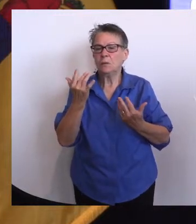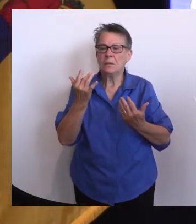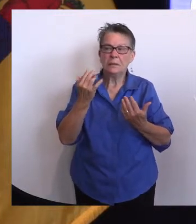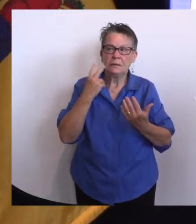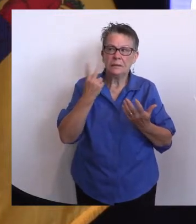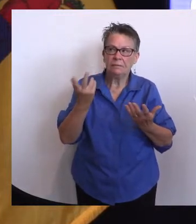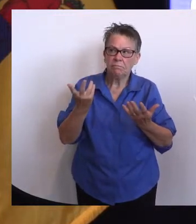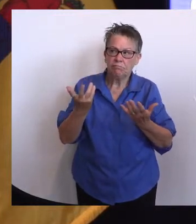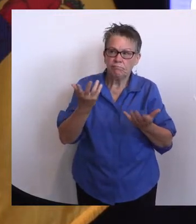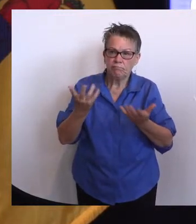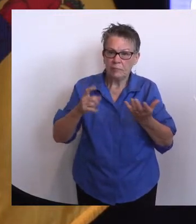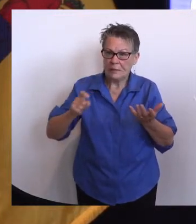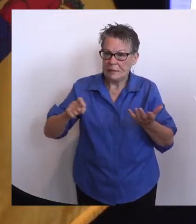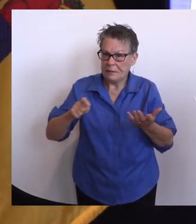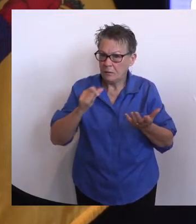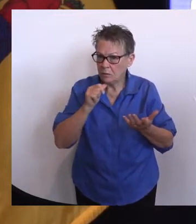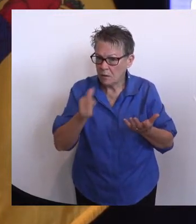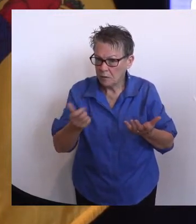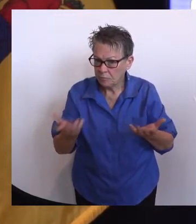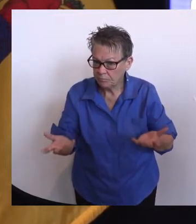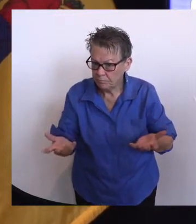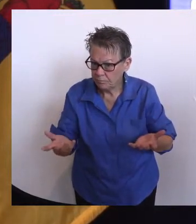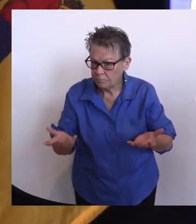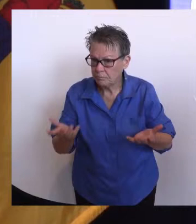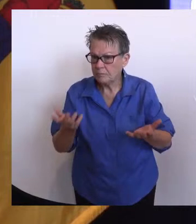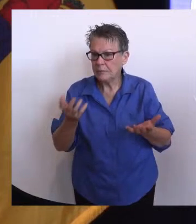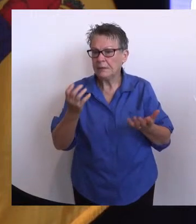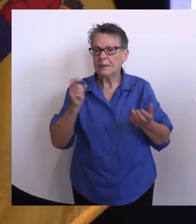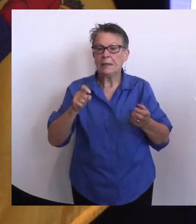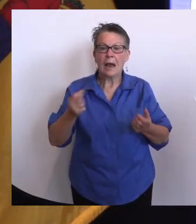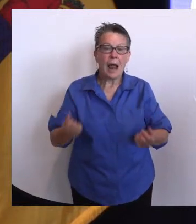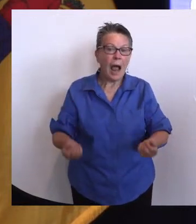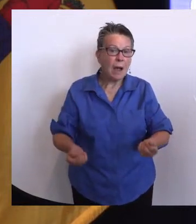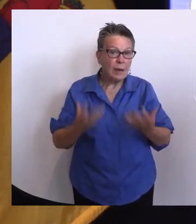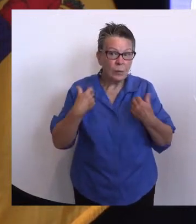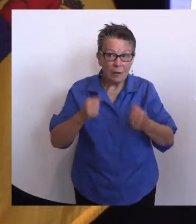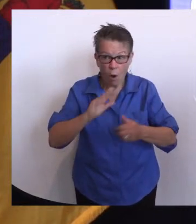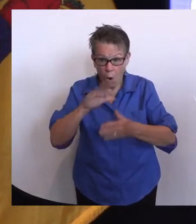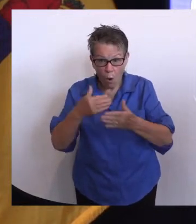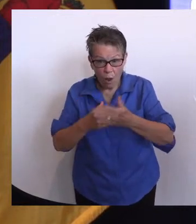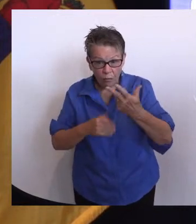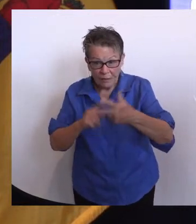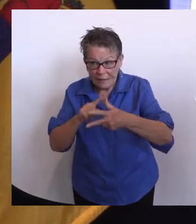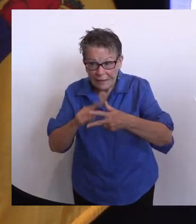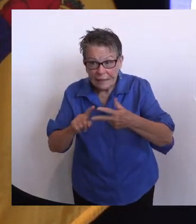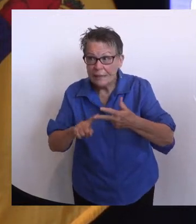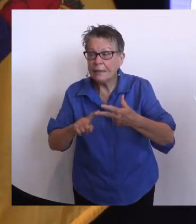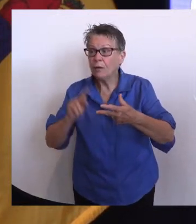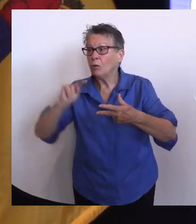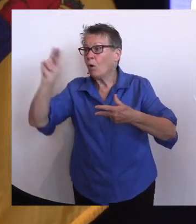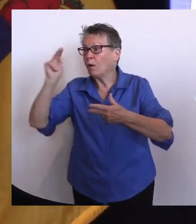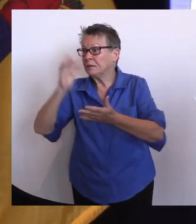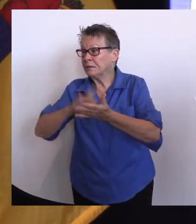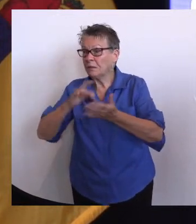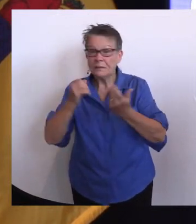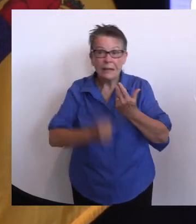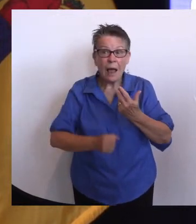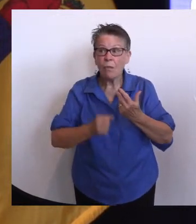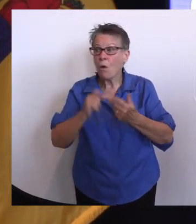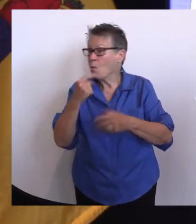eligibility and how many we think we need out of the chute. But we clearly, I'm sort of saying this, but I'm going to say it explicitly, would